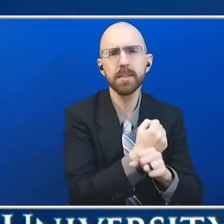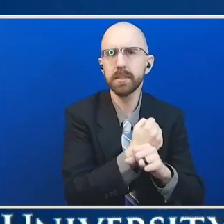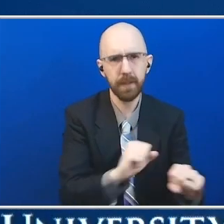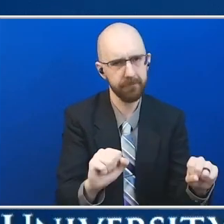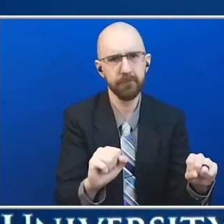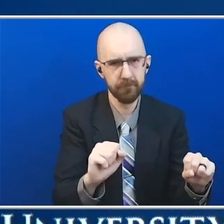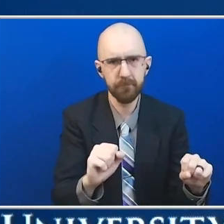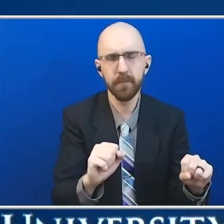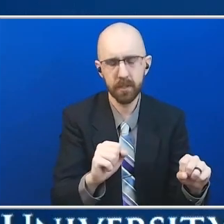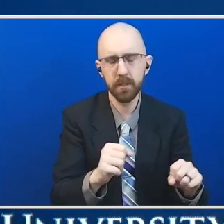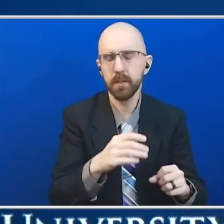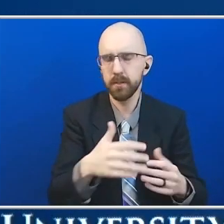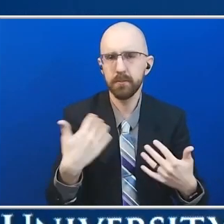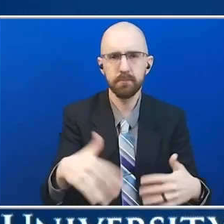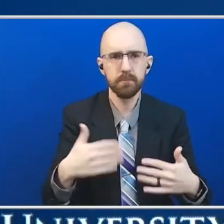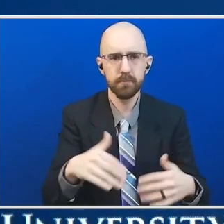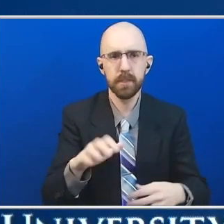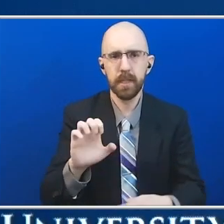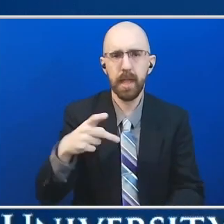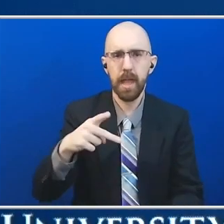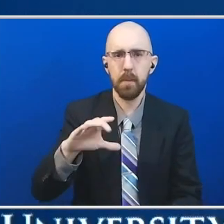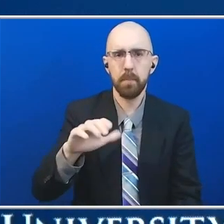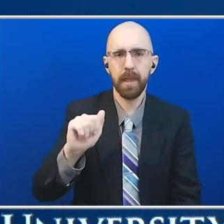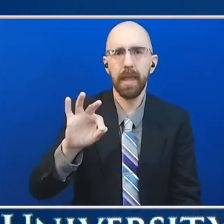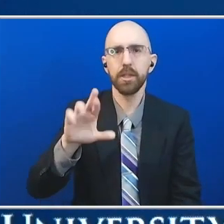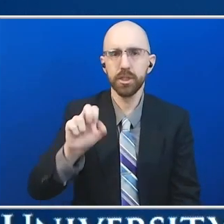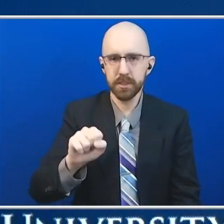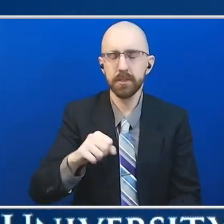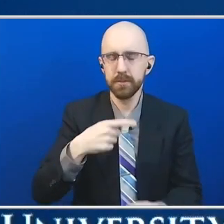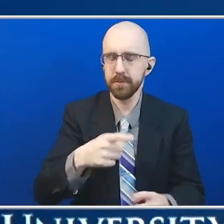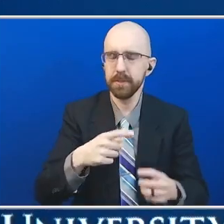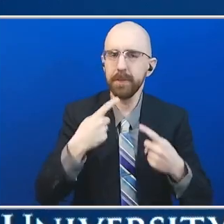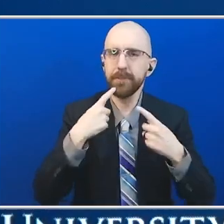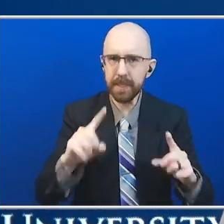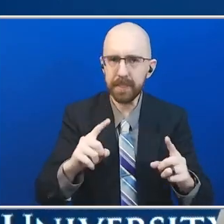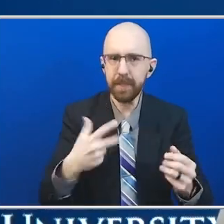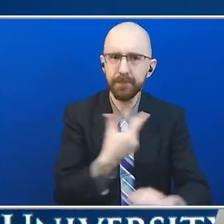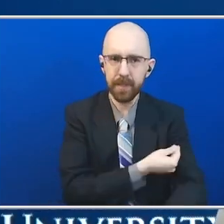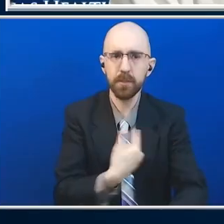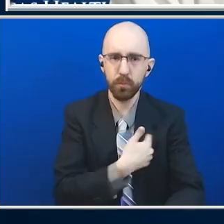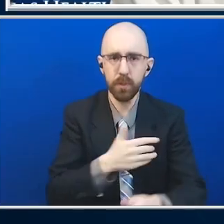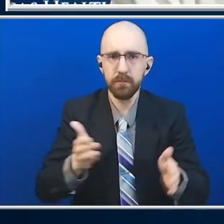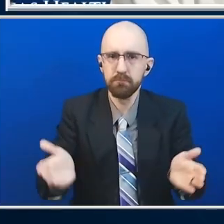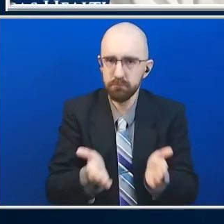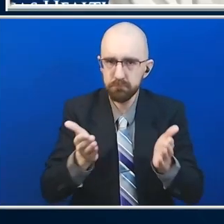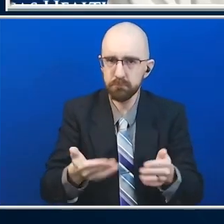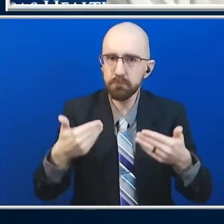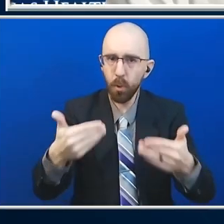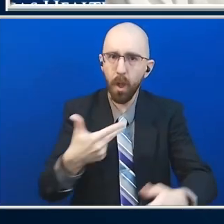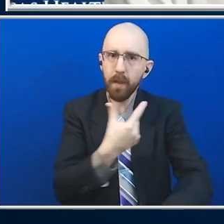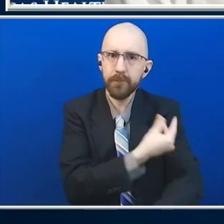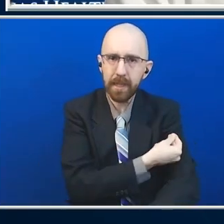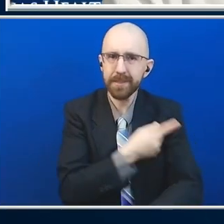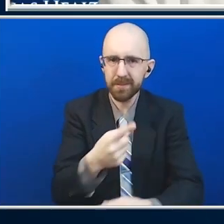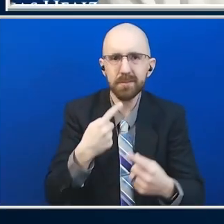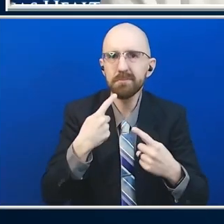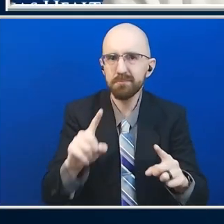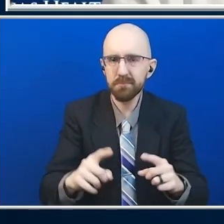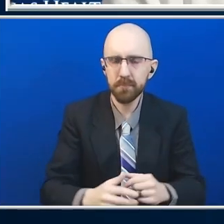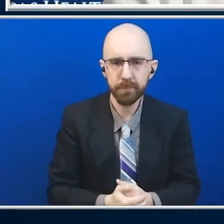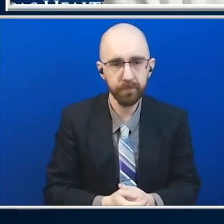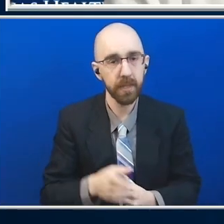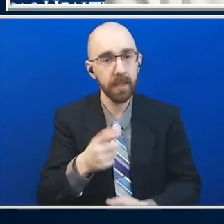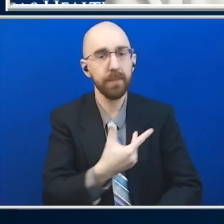extremely efficacious vaccine, and would continue to encourage people to get it. Just a couple of thoughts, Joe. This vaccine has been around for